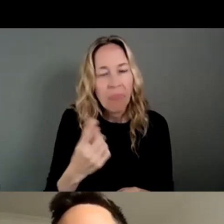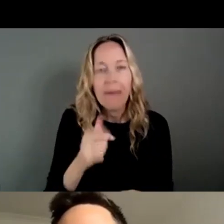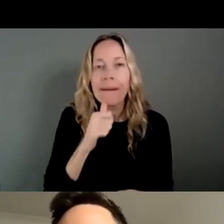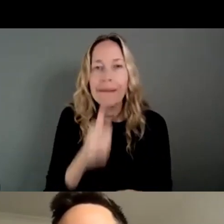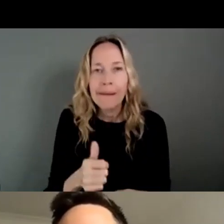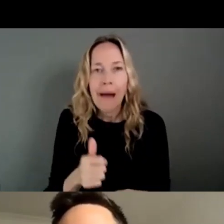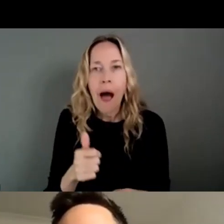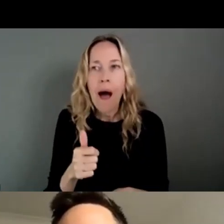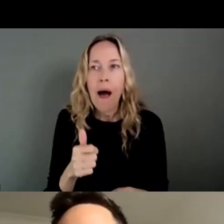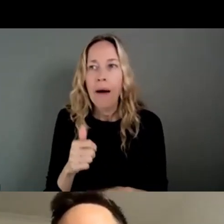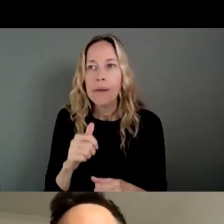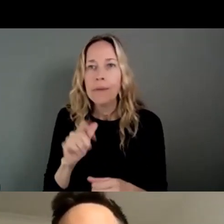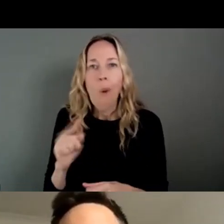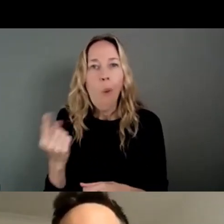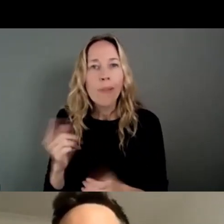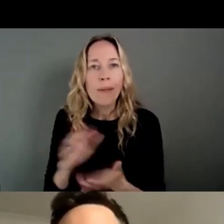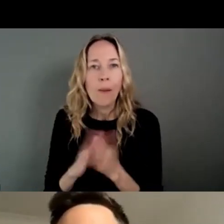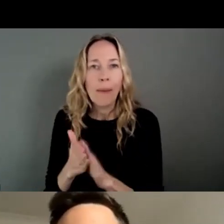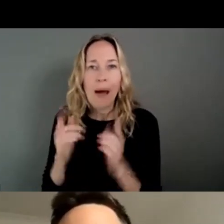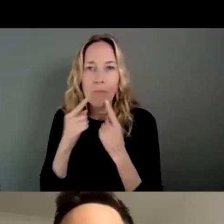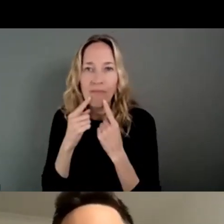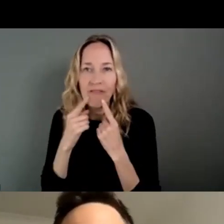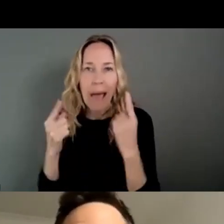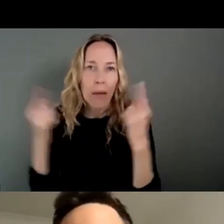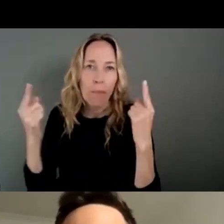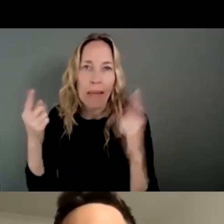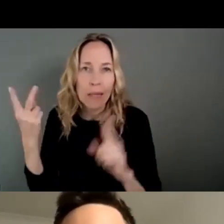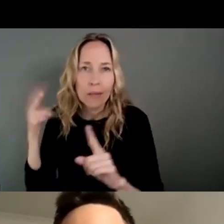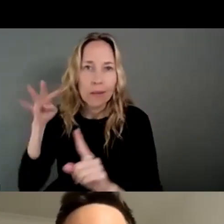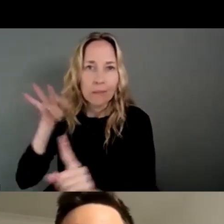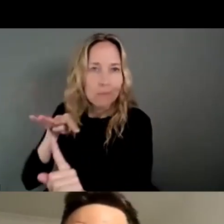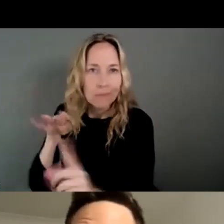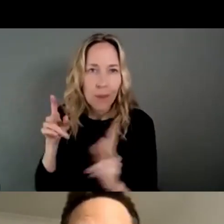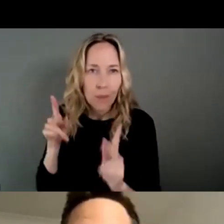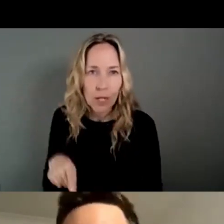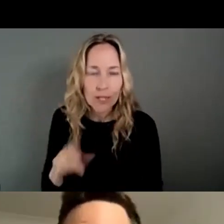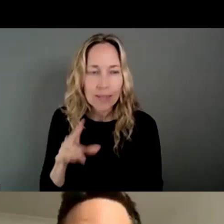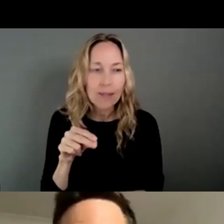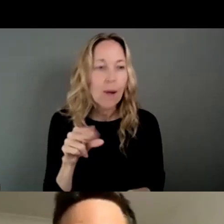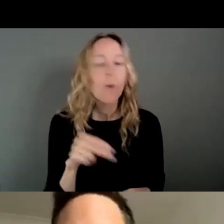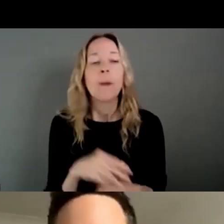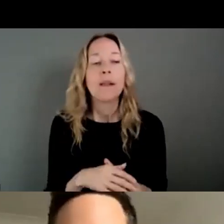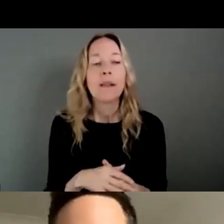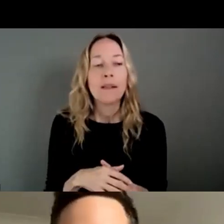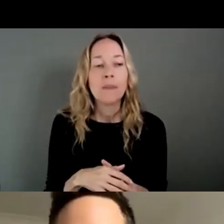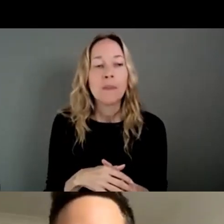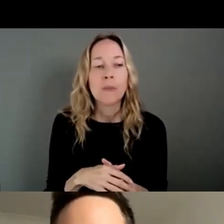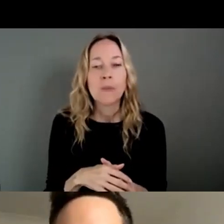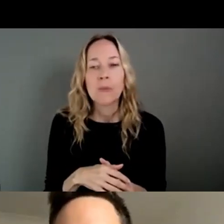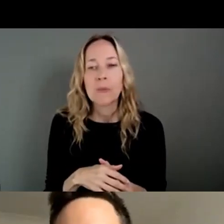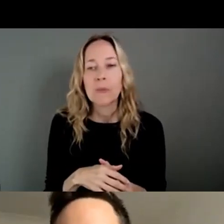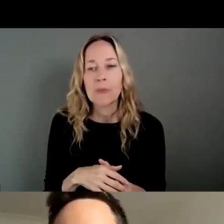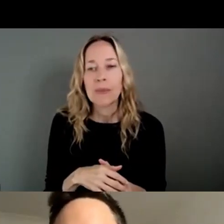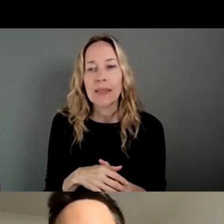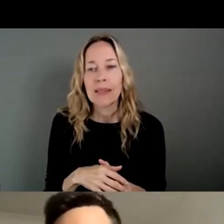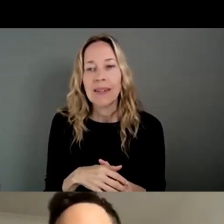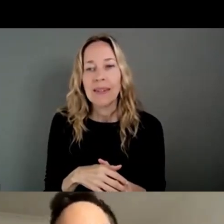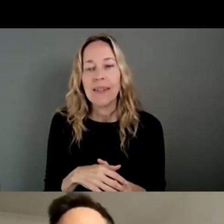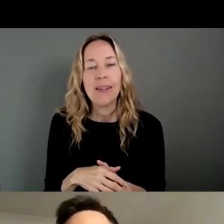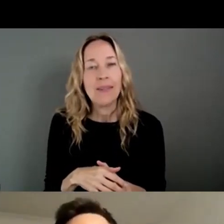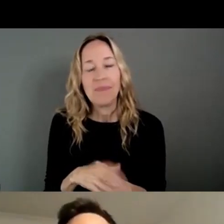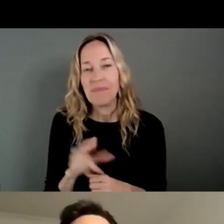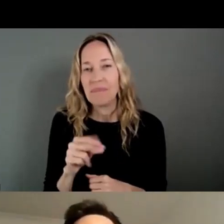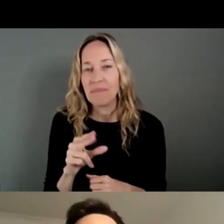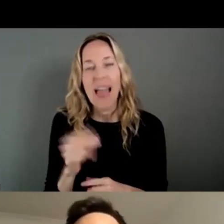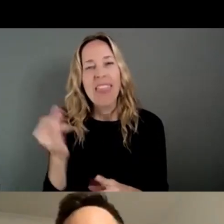love that, and the manager can't tell you what you want to do or what you need to do to be somebody. You have to tell me that. So yeah, you have